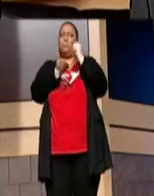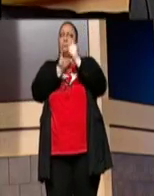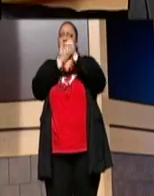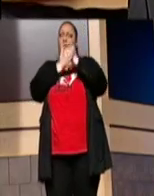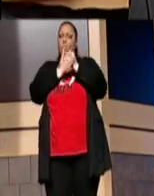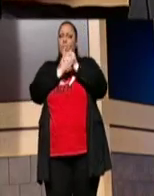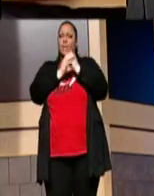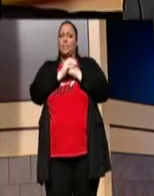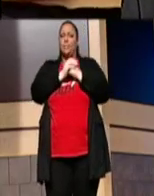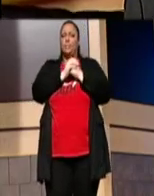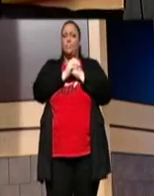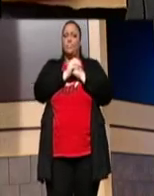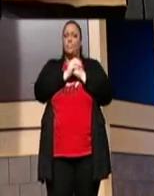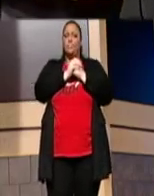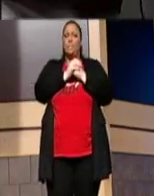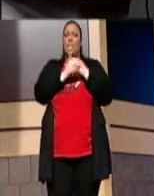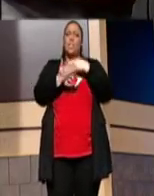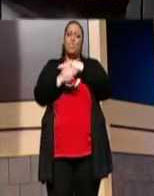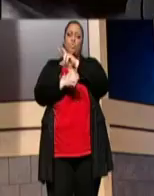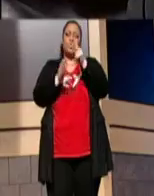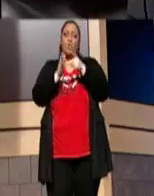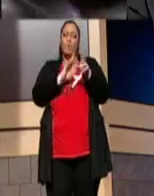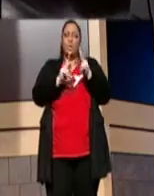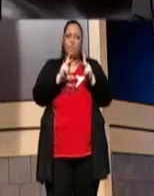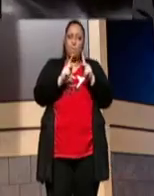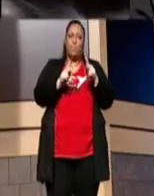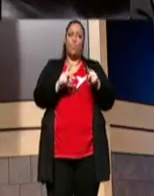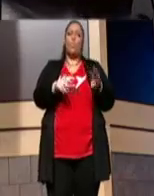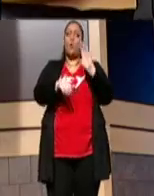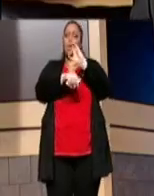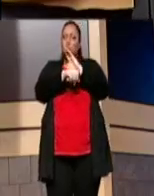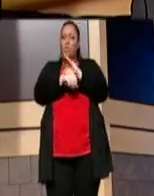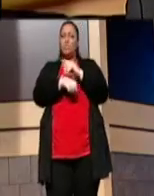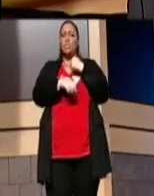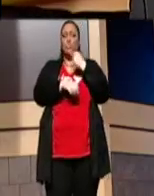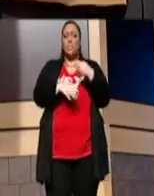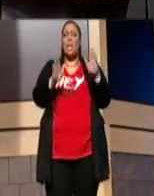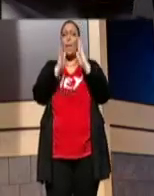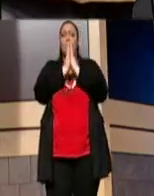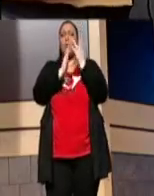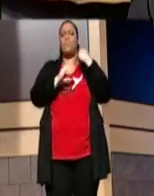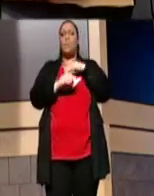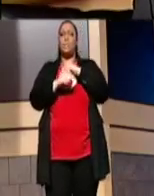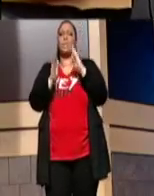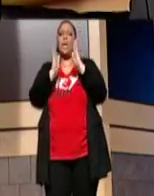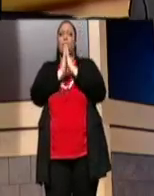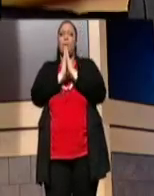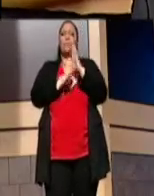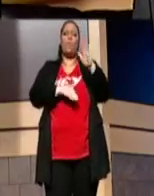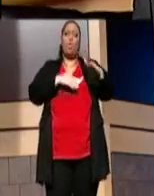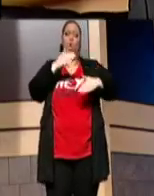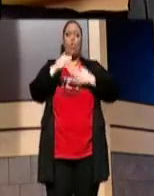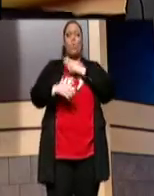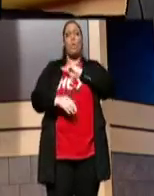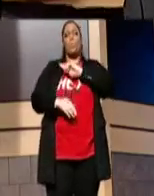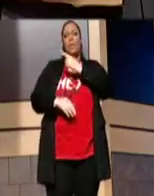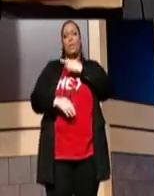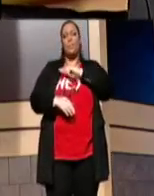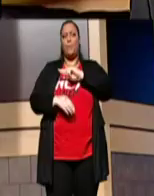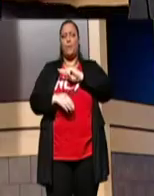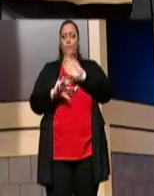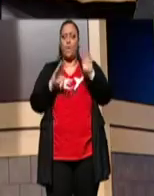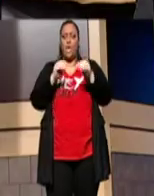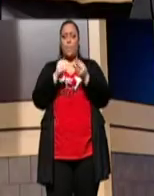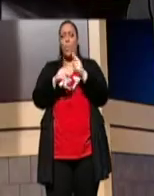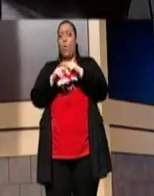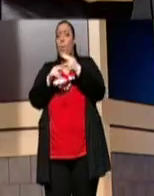earth to be the church to say, pray for us. I think it's going to be a great revival, tremendous uptick in go. People of God.